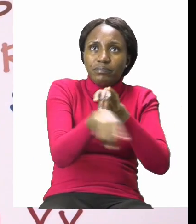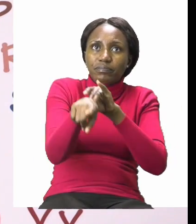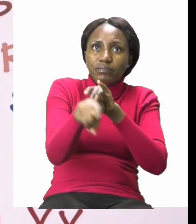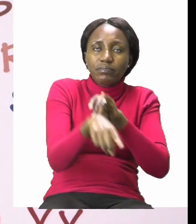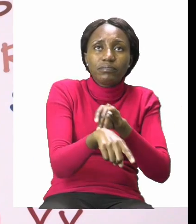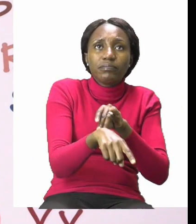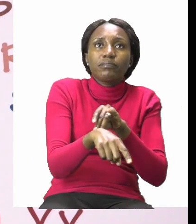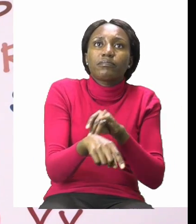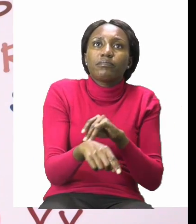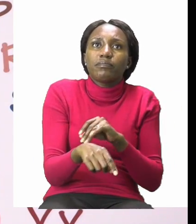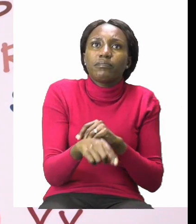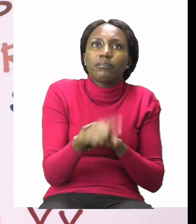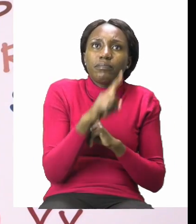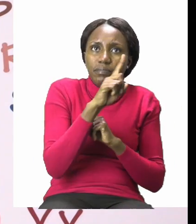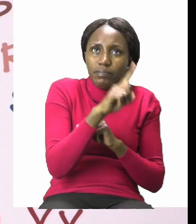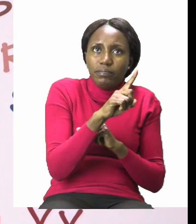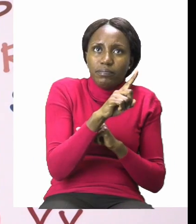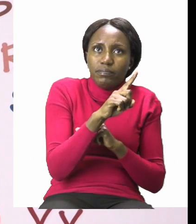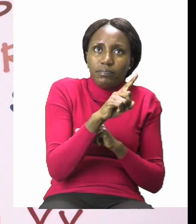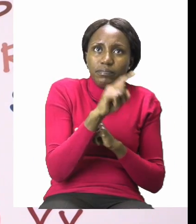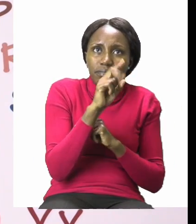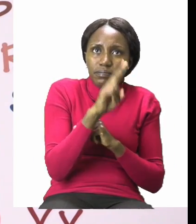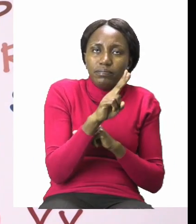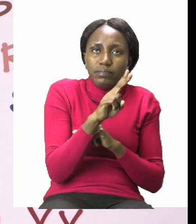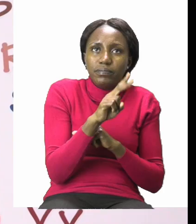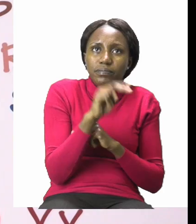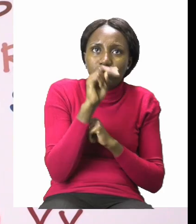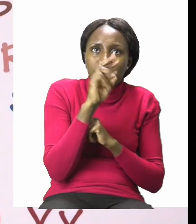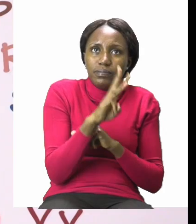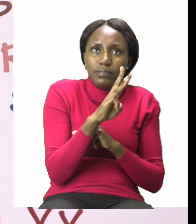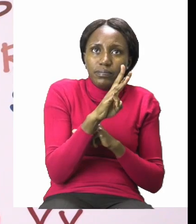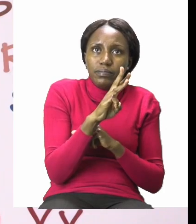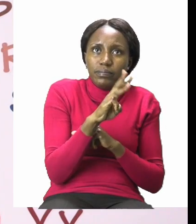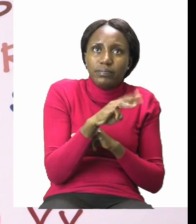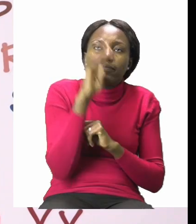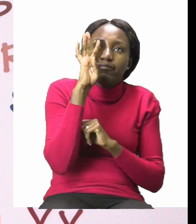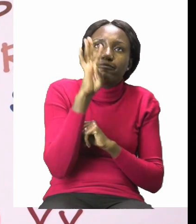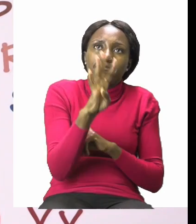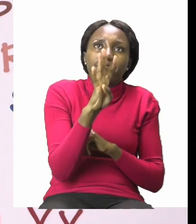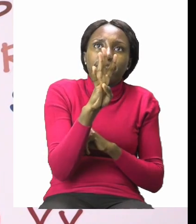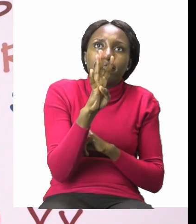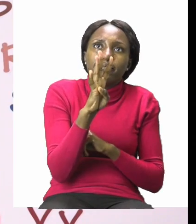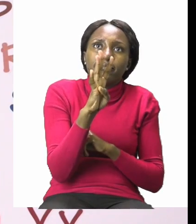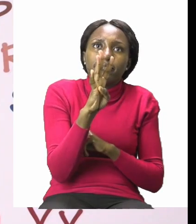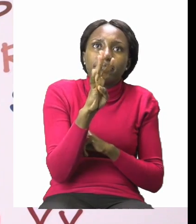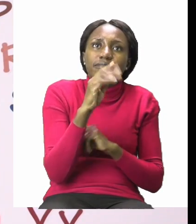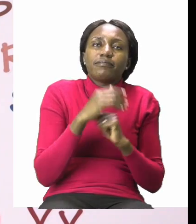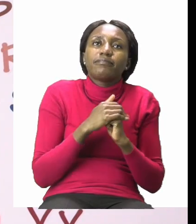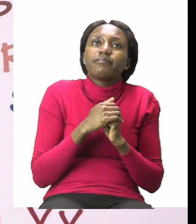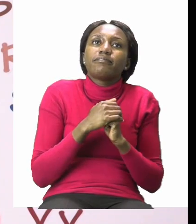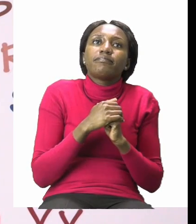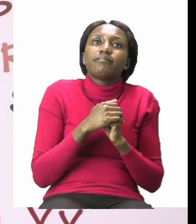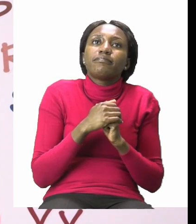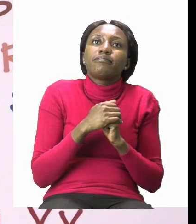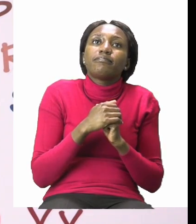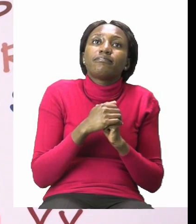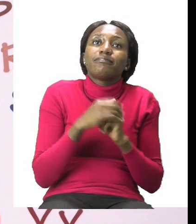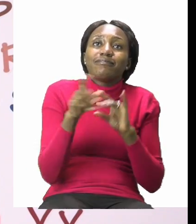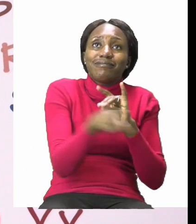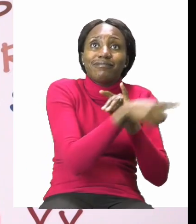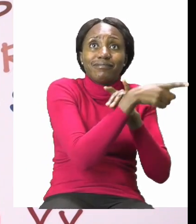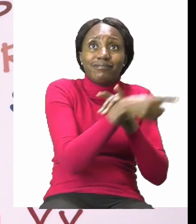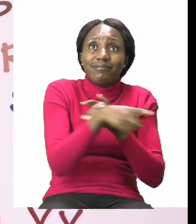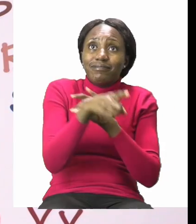has. 1, 2, 3, 4. He has